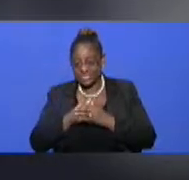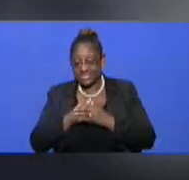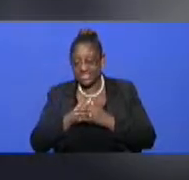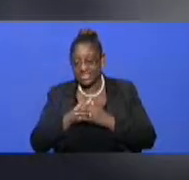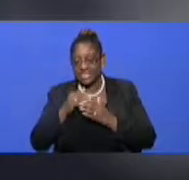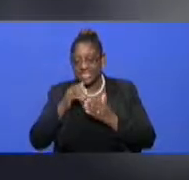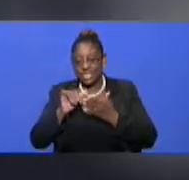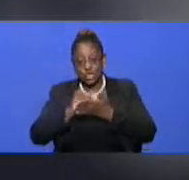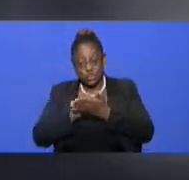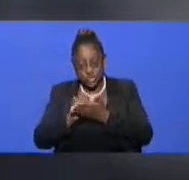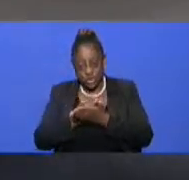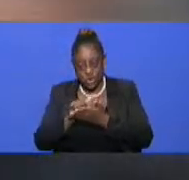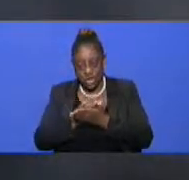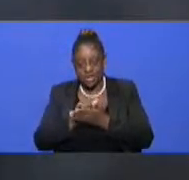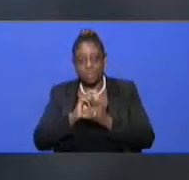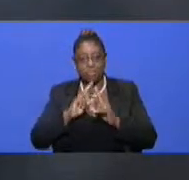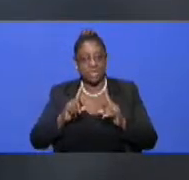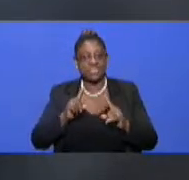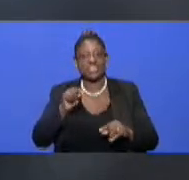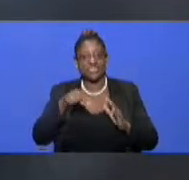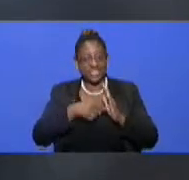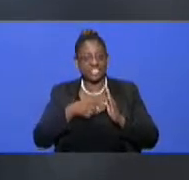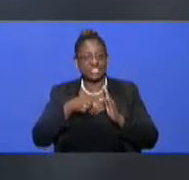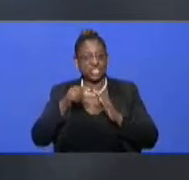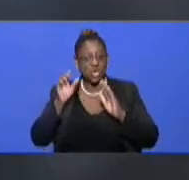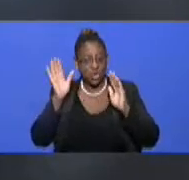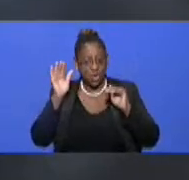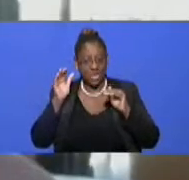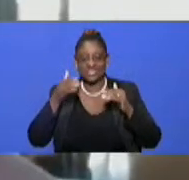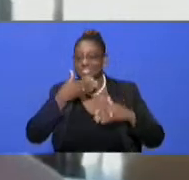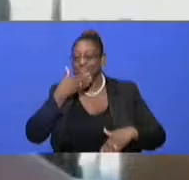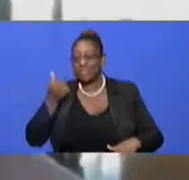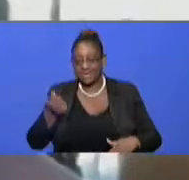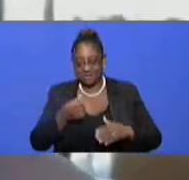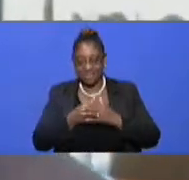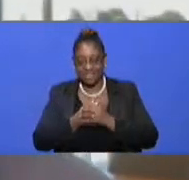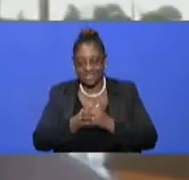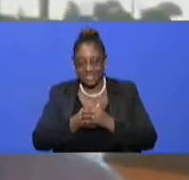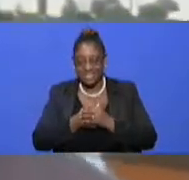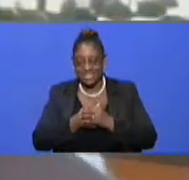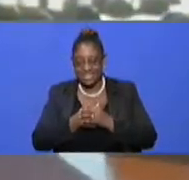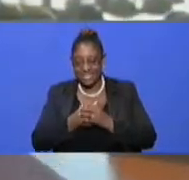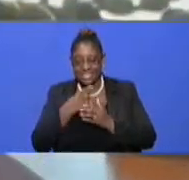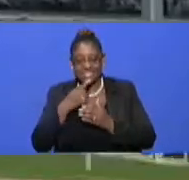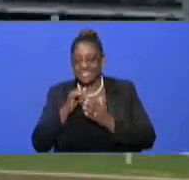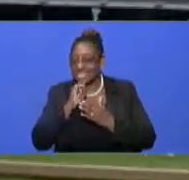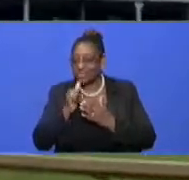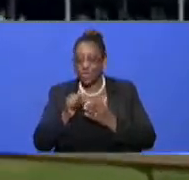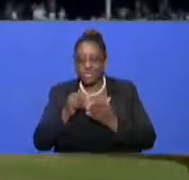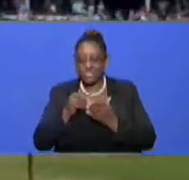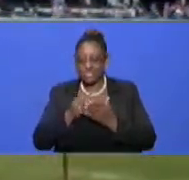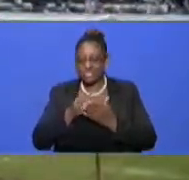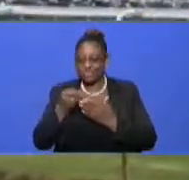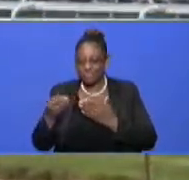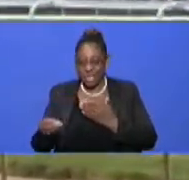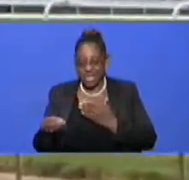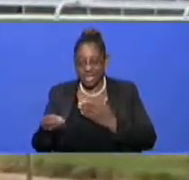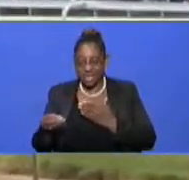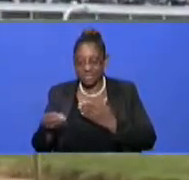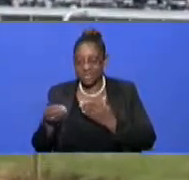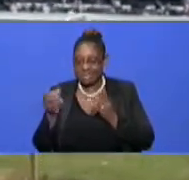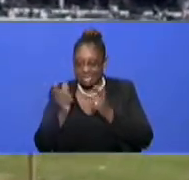but this horse is better than him. My motto is, I buy good horse cheap, I don't buy cheap horses. Competing in a